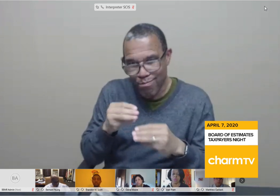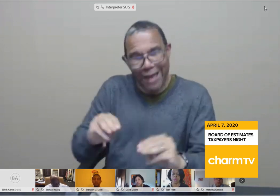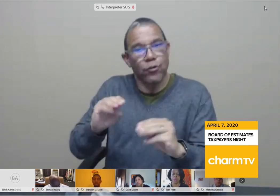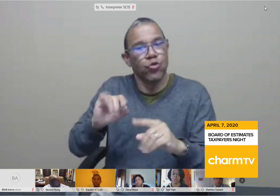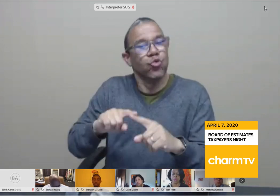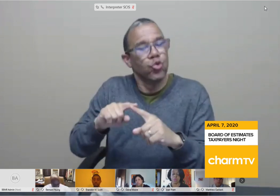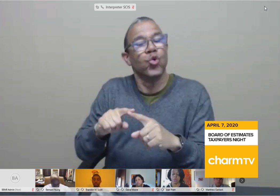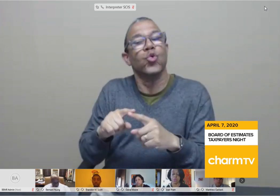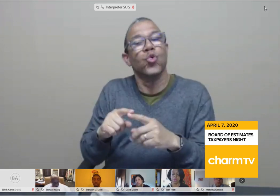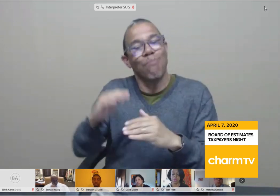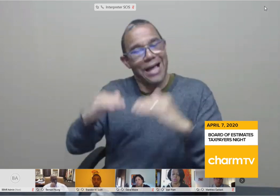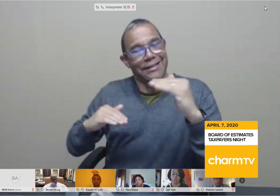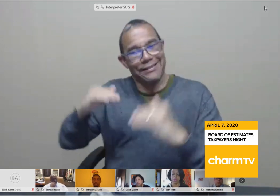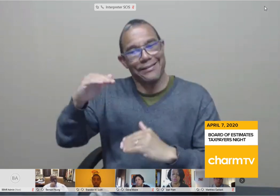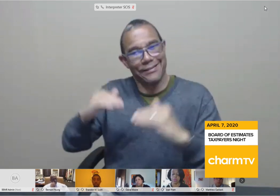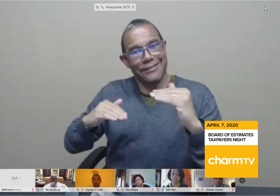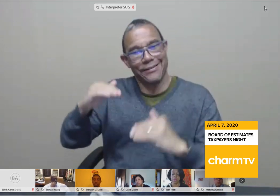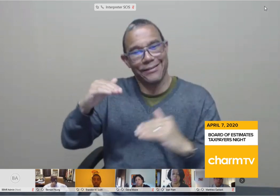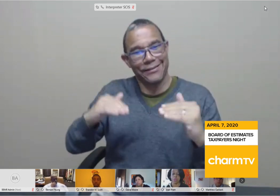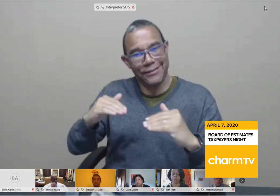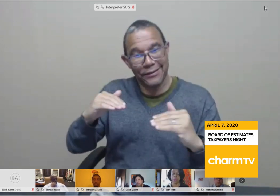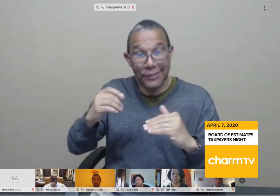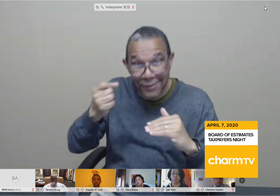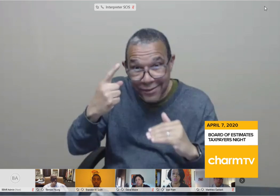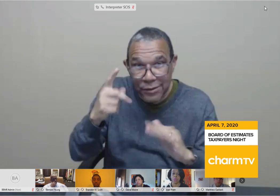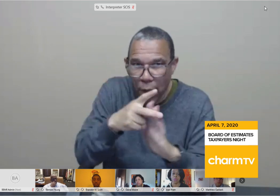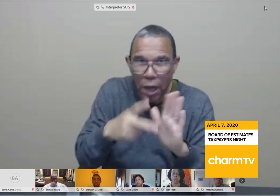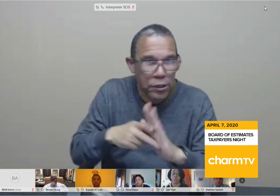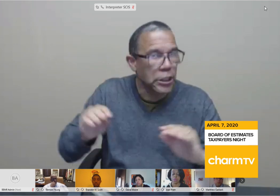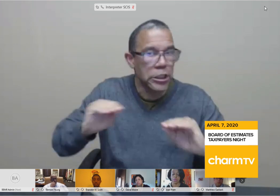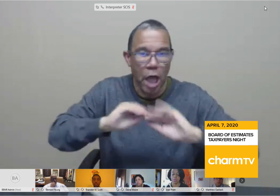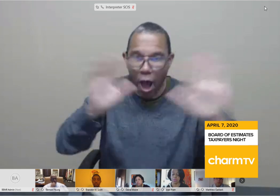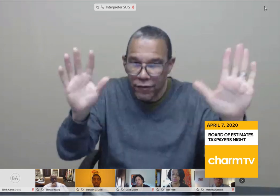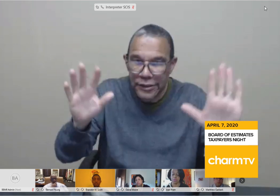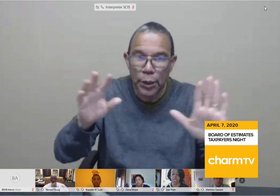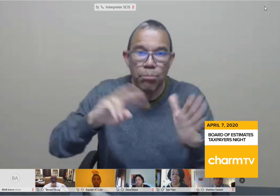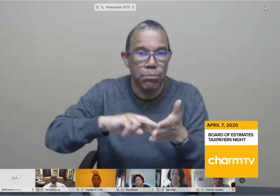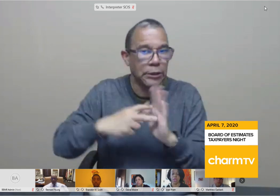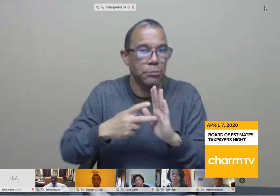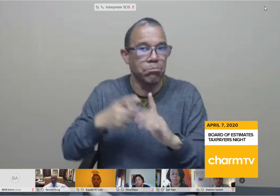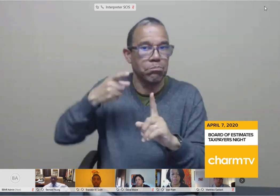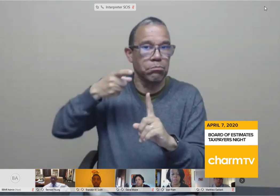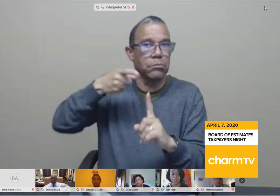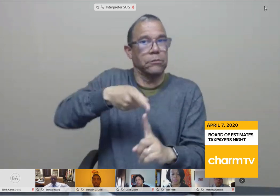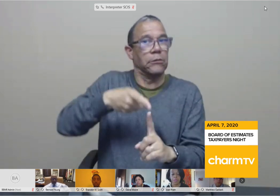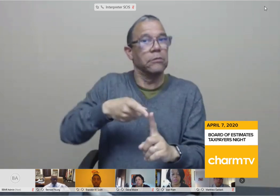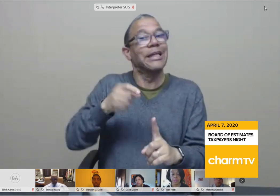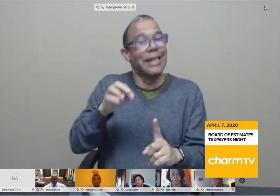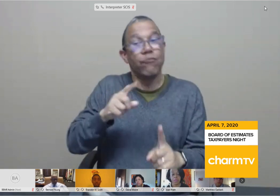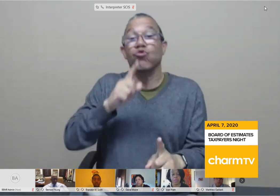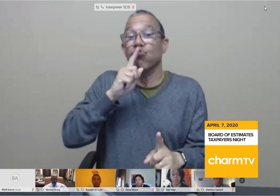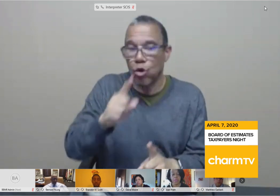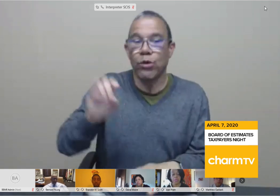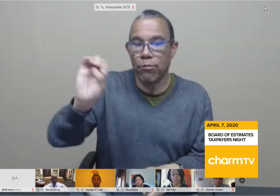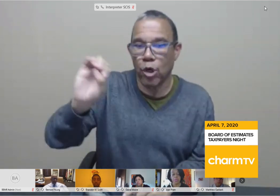good way that ensures that it's available for a time of a true emergency like this. Hey, Bob, a follow-up